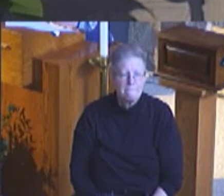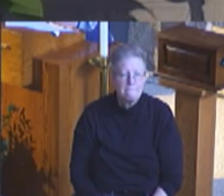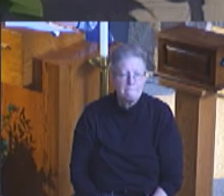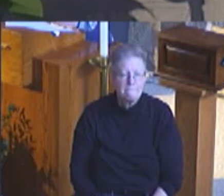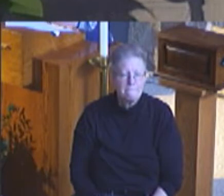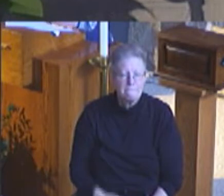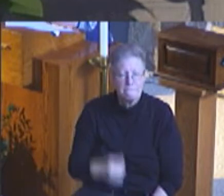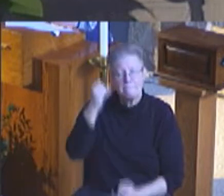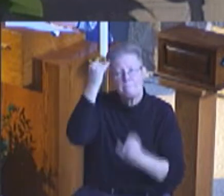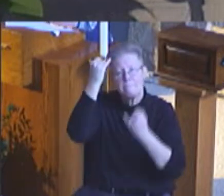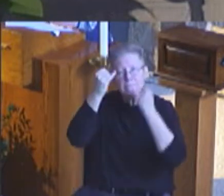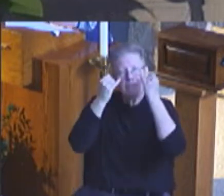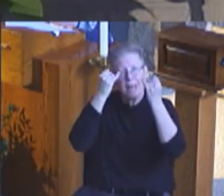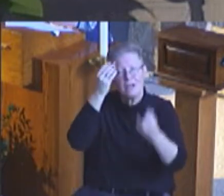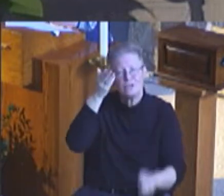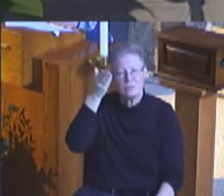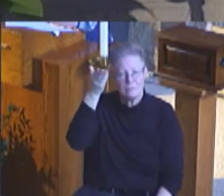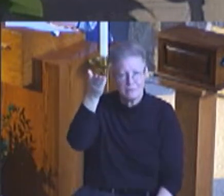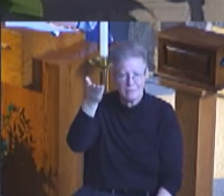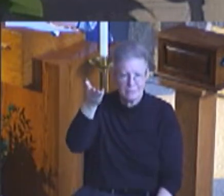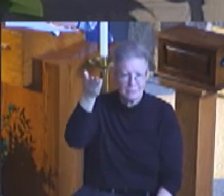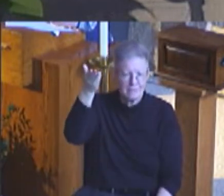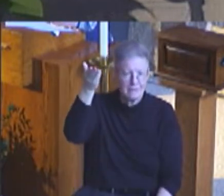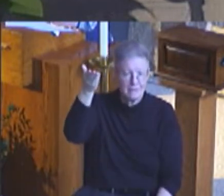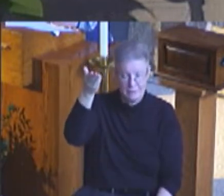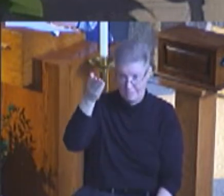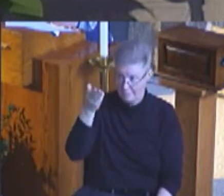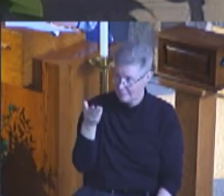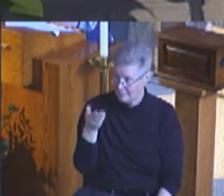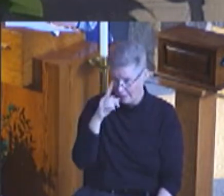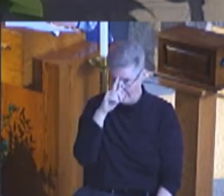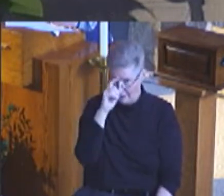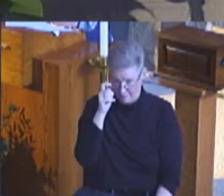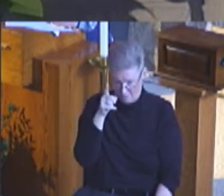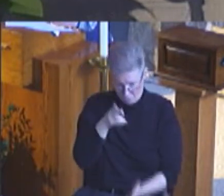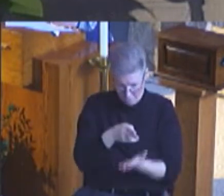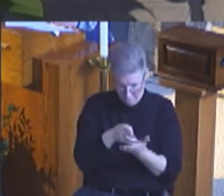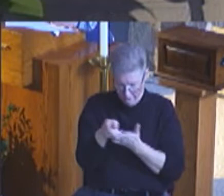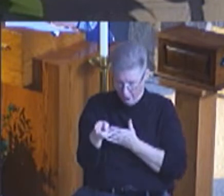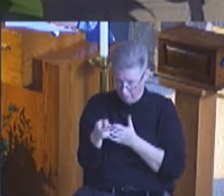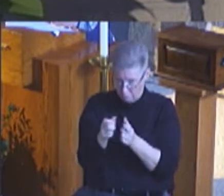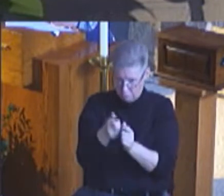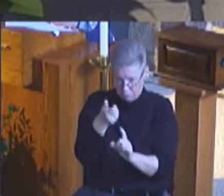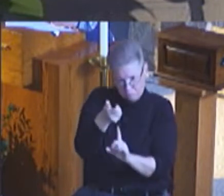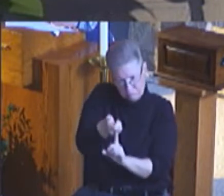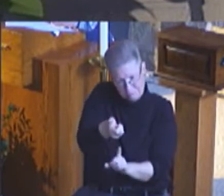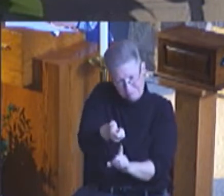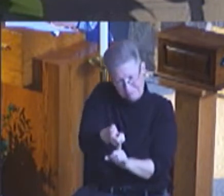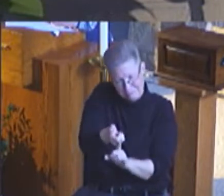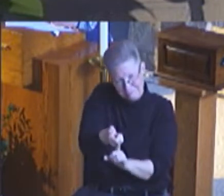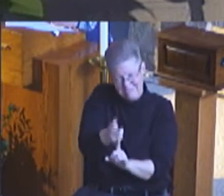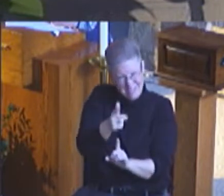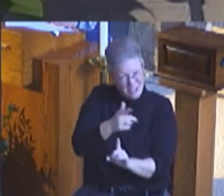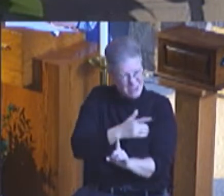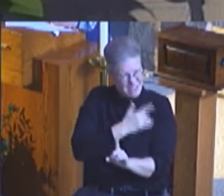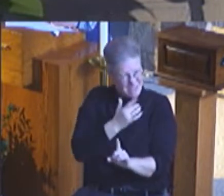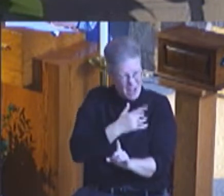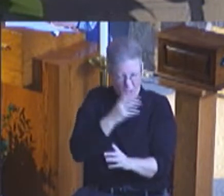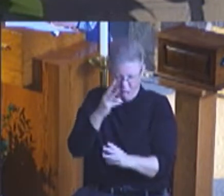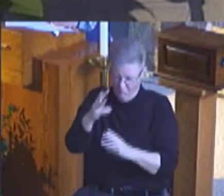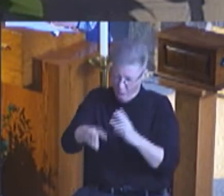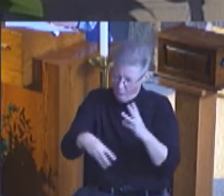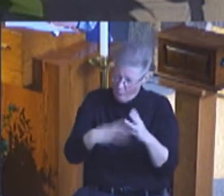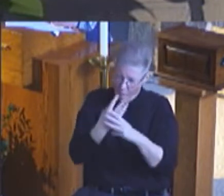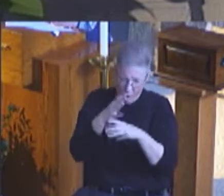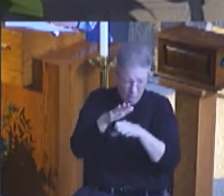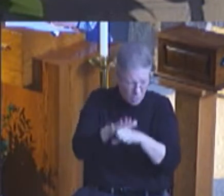Just imagining this, and because you are being truthful, you can feel the weight of the world falling away from your shoulders.